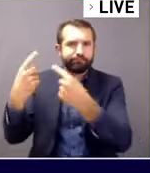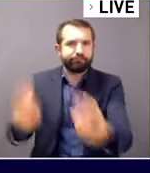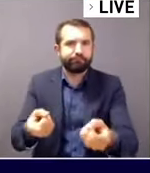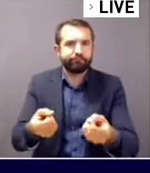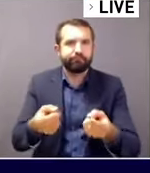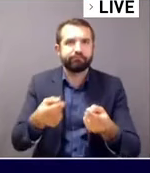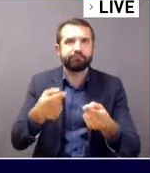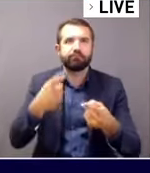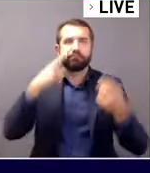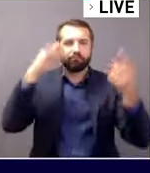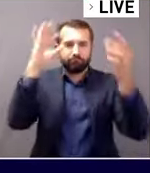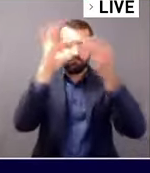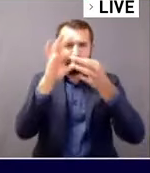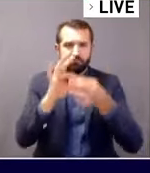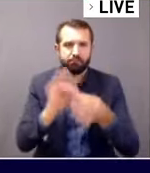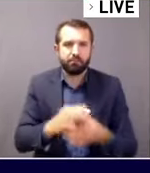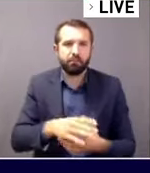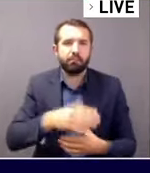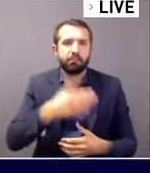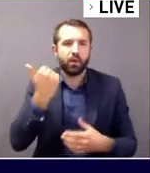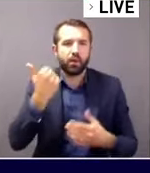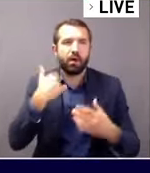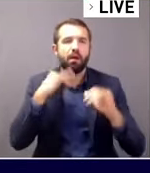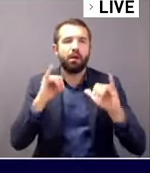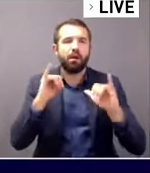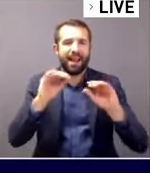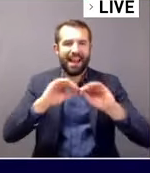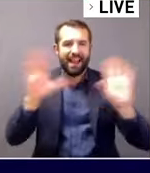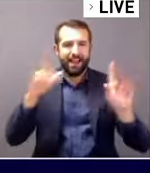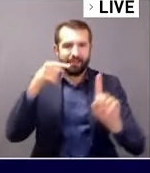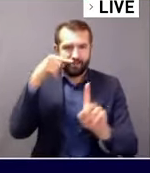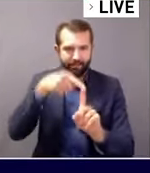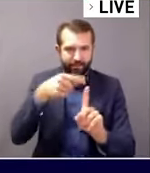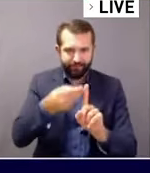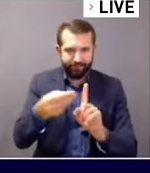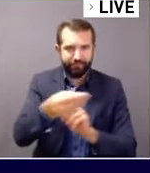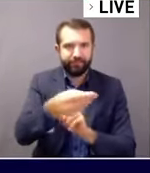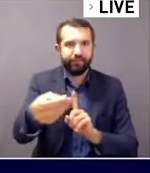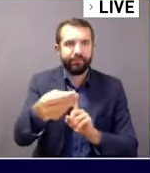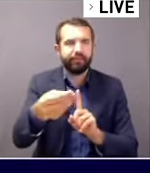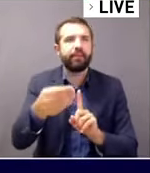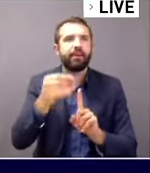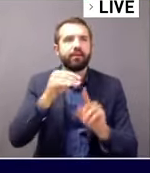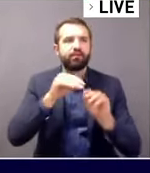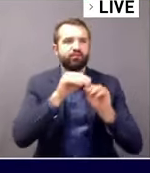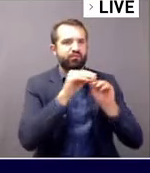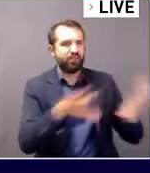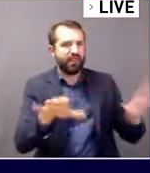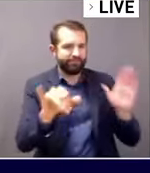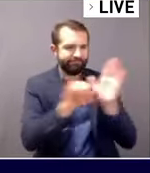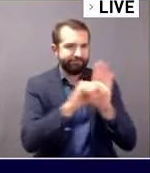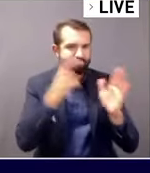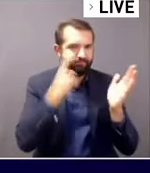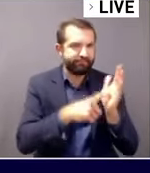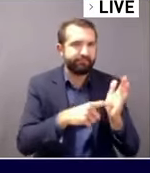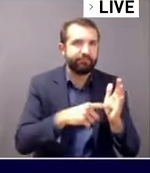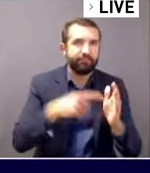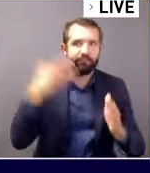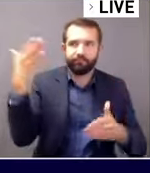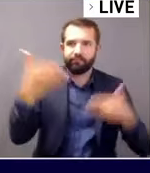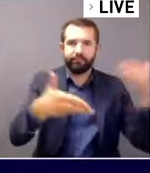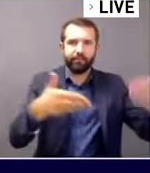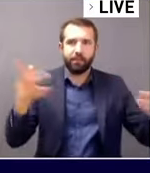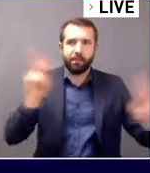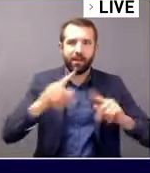things like outbreaks. So when a lot of people report to us that they were at the same gathering, at the same